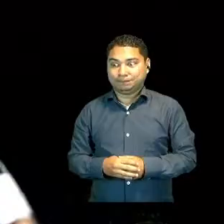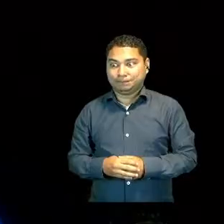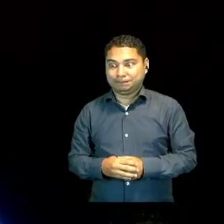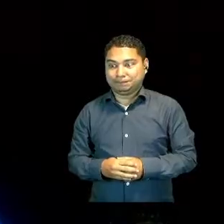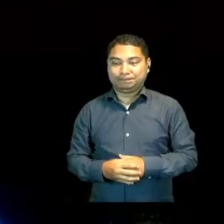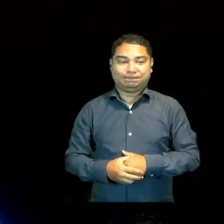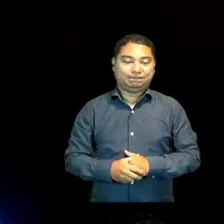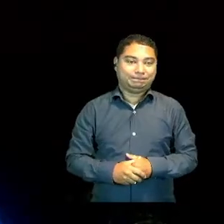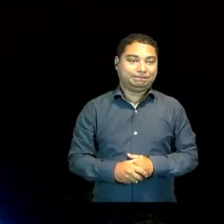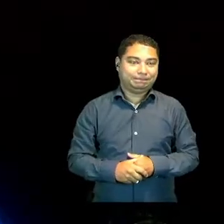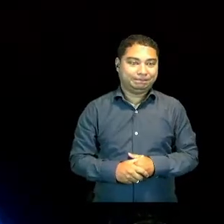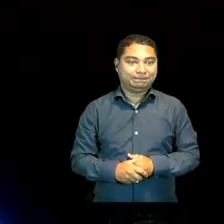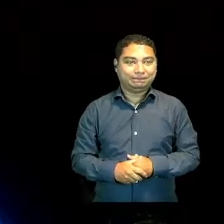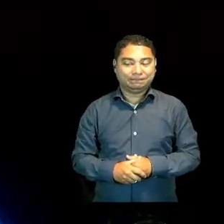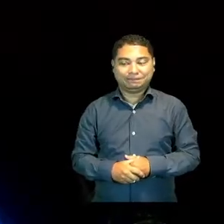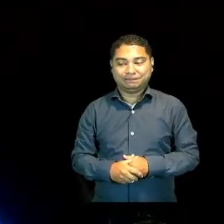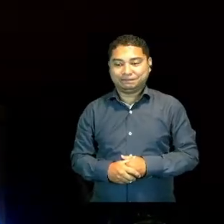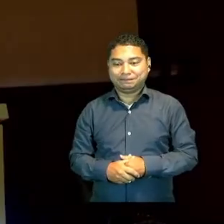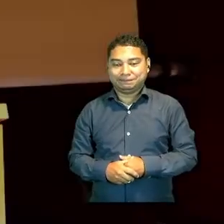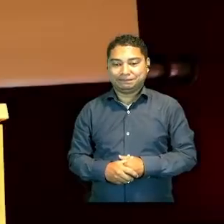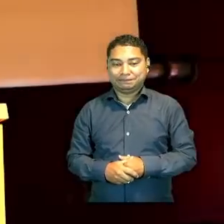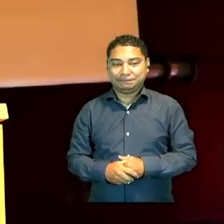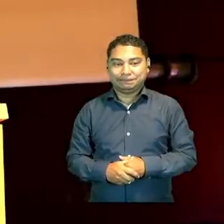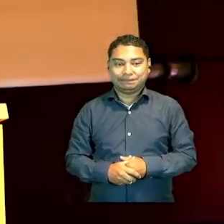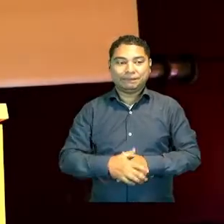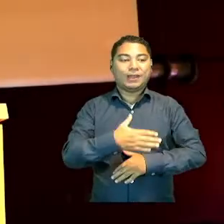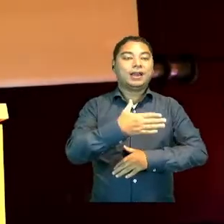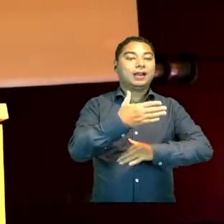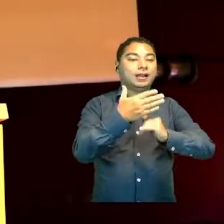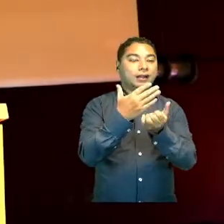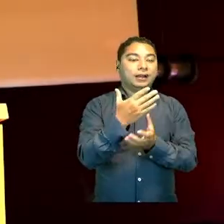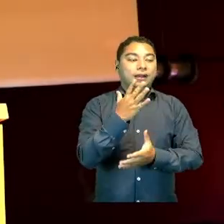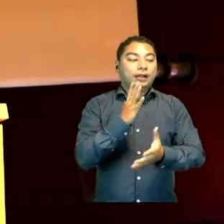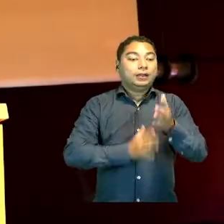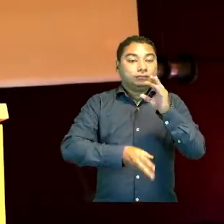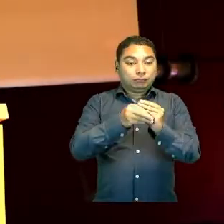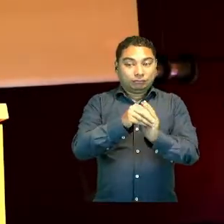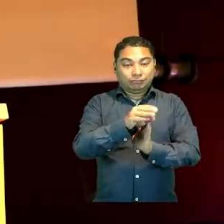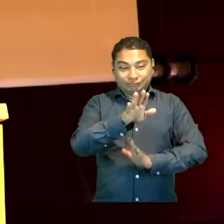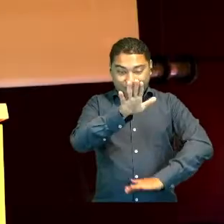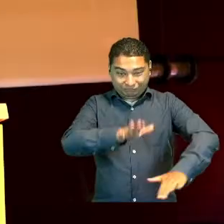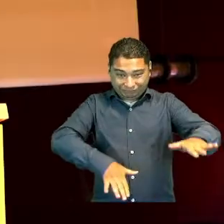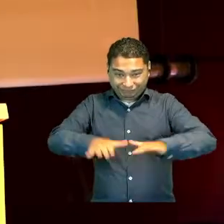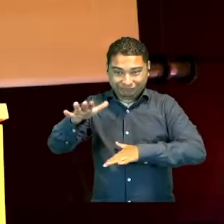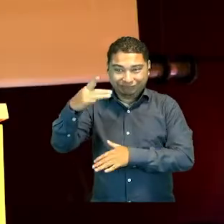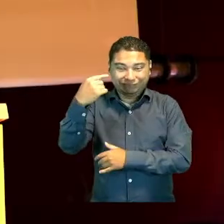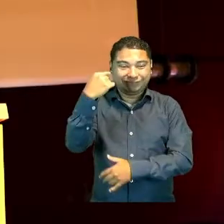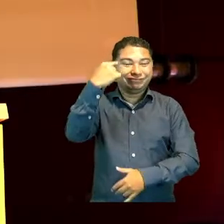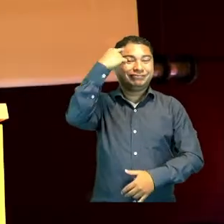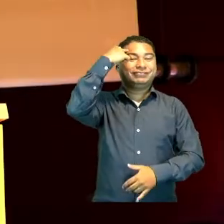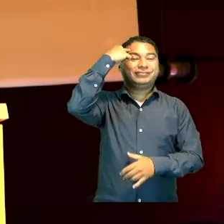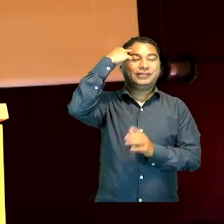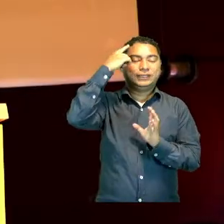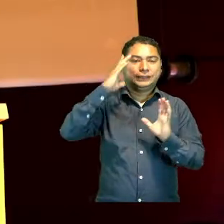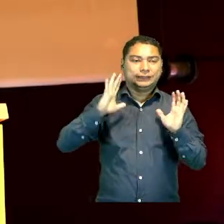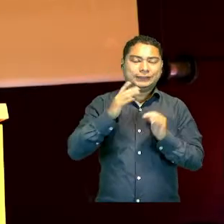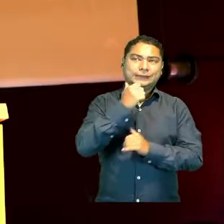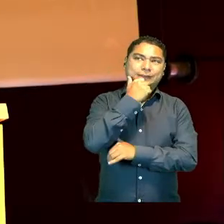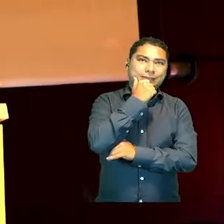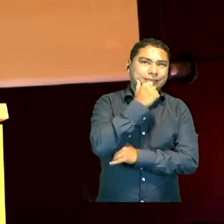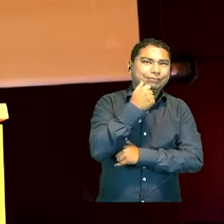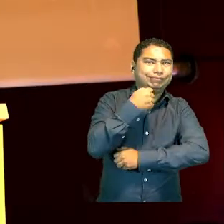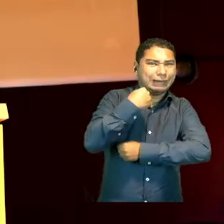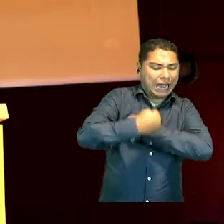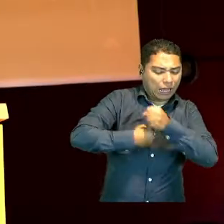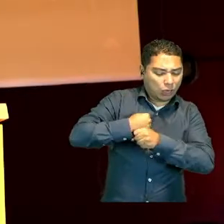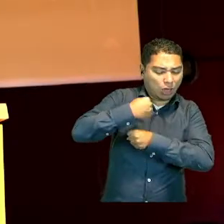And sometimes when I think that, I've been around a long time, I've given enough of my life to the